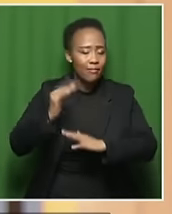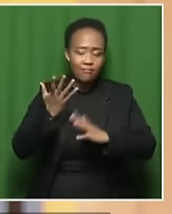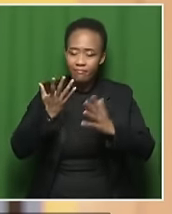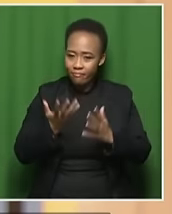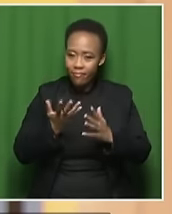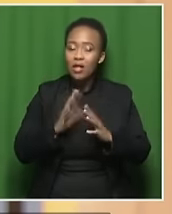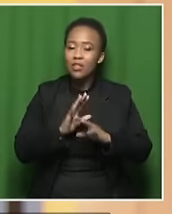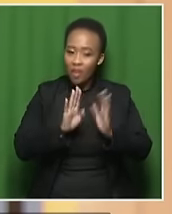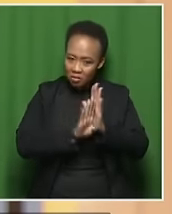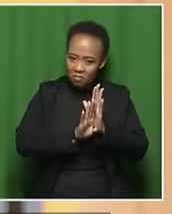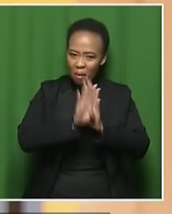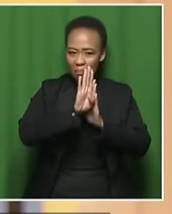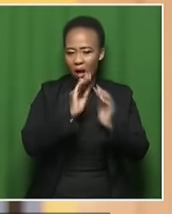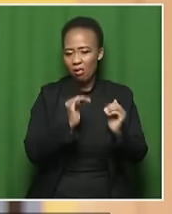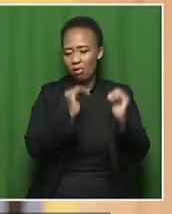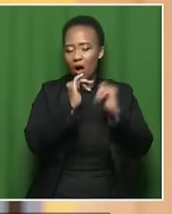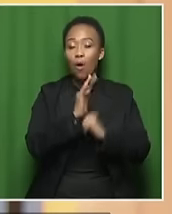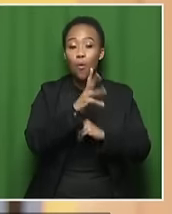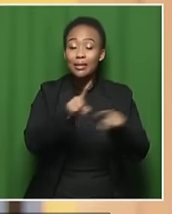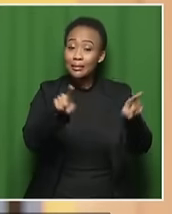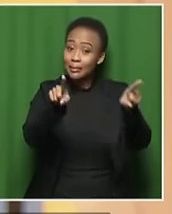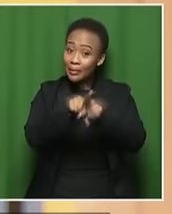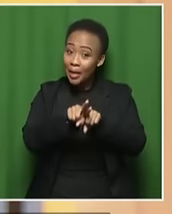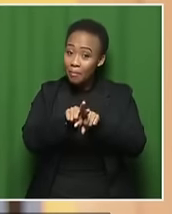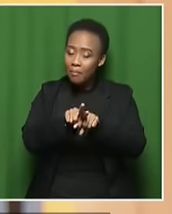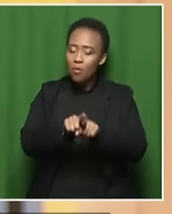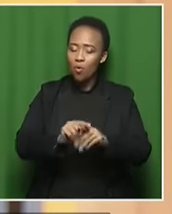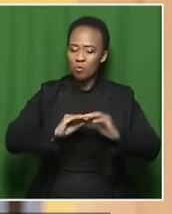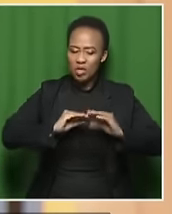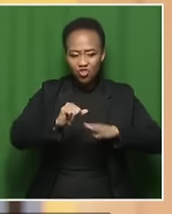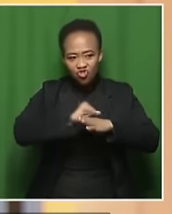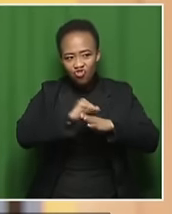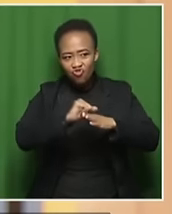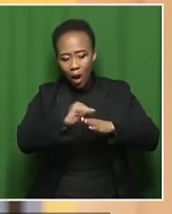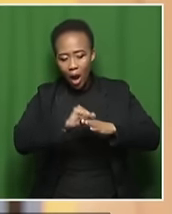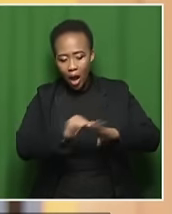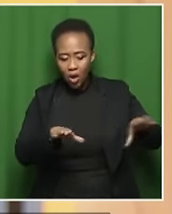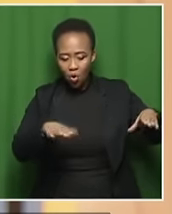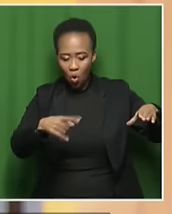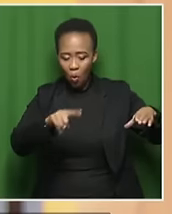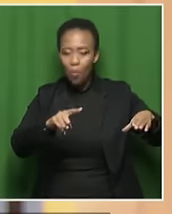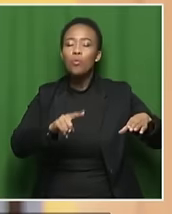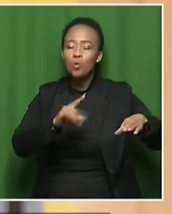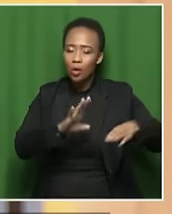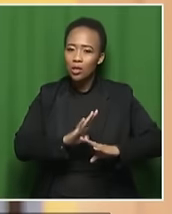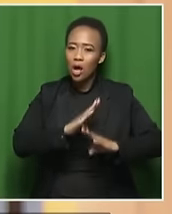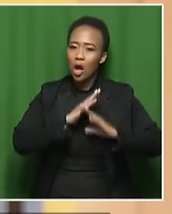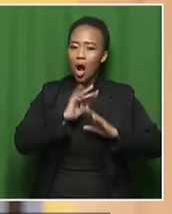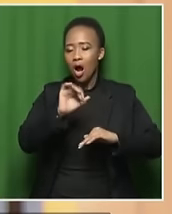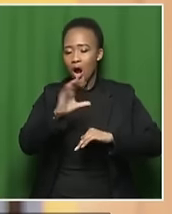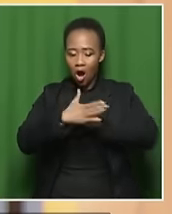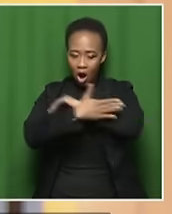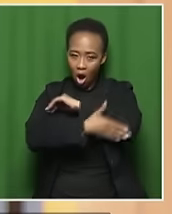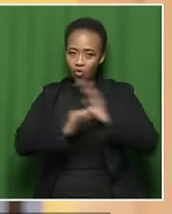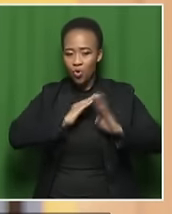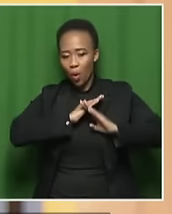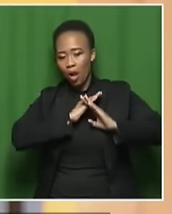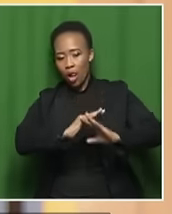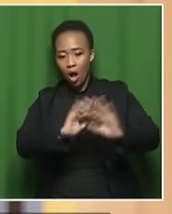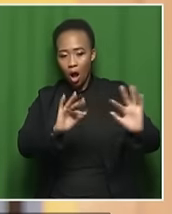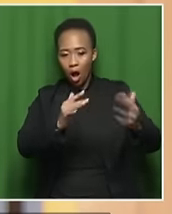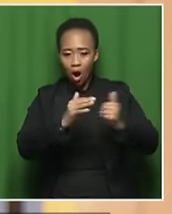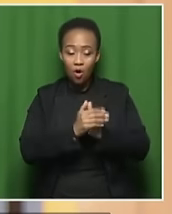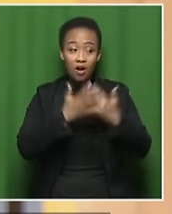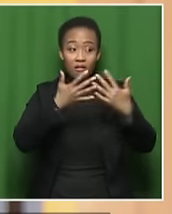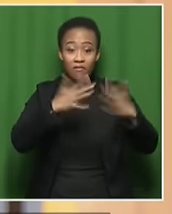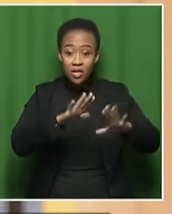they will also train on how to defend their country, so that when they are done with that program, they decide whether they want